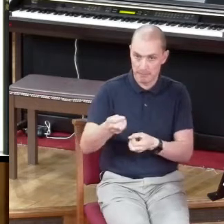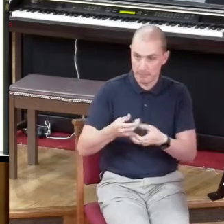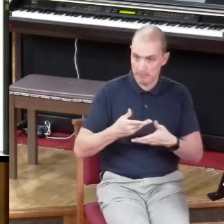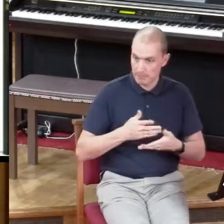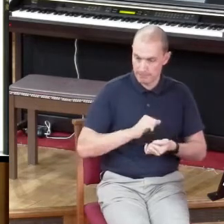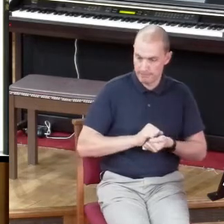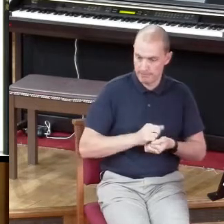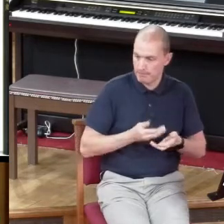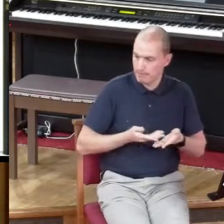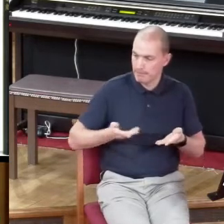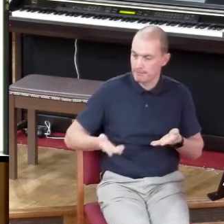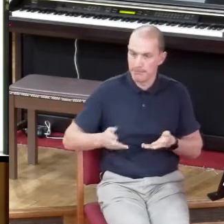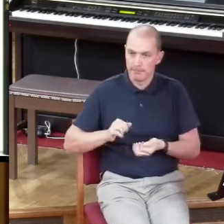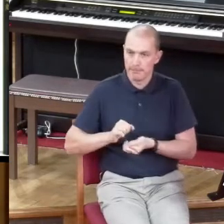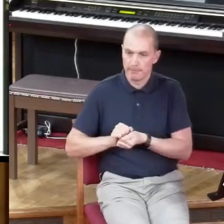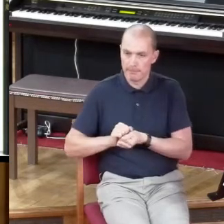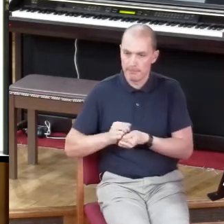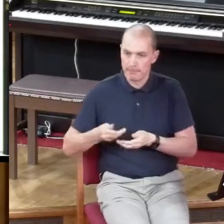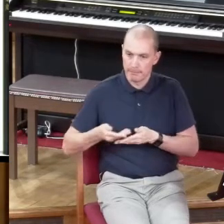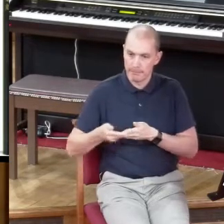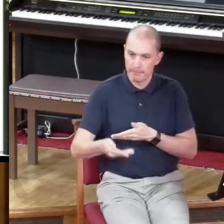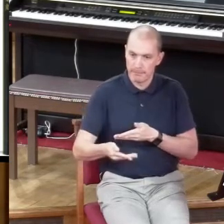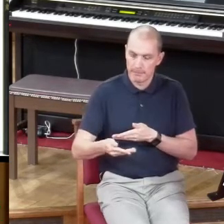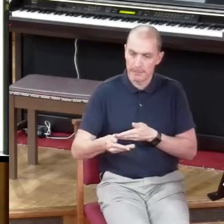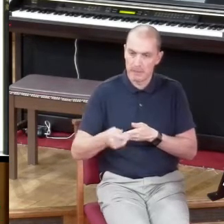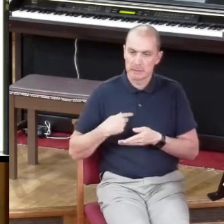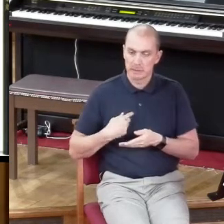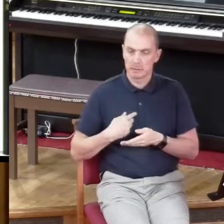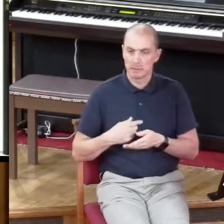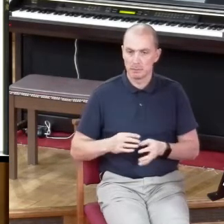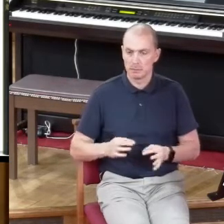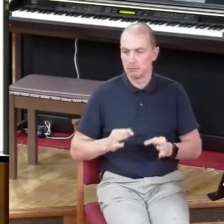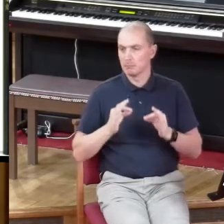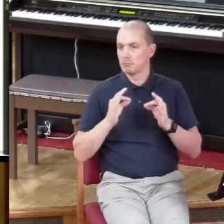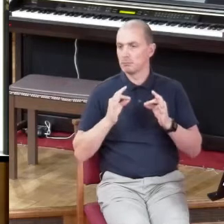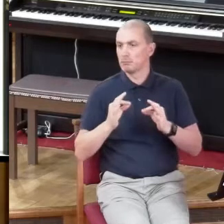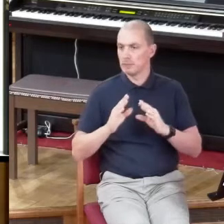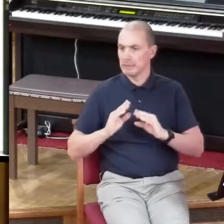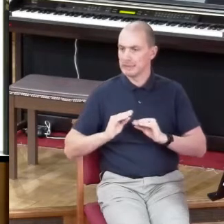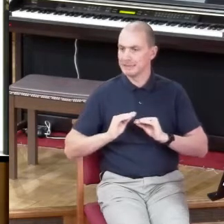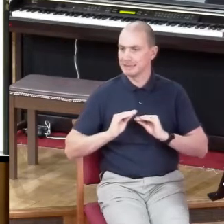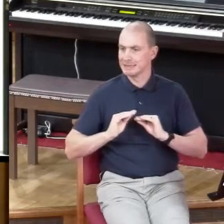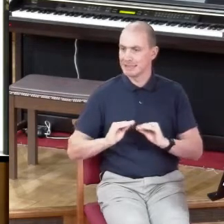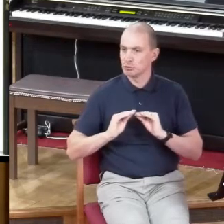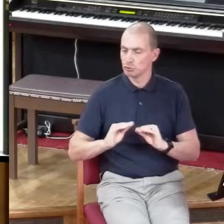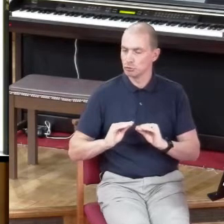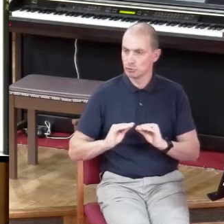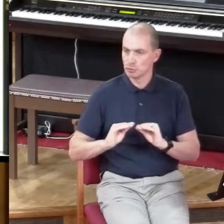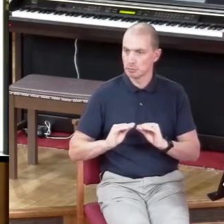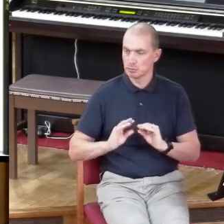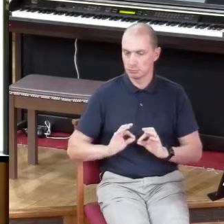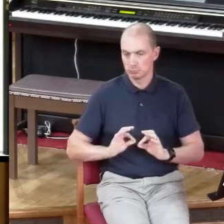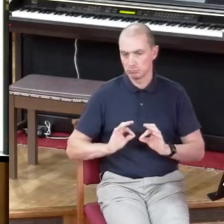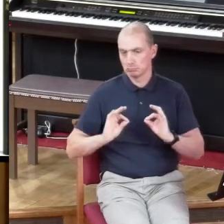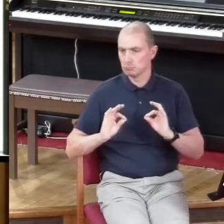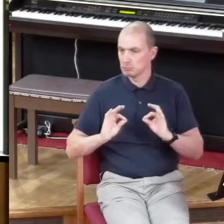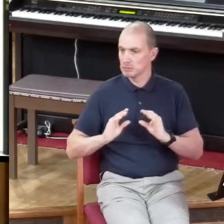about a pattern of sound teaching, and it speaks about a good deposit. And it's the same thing described in two